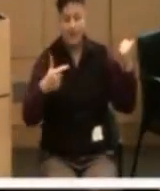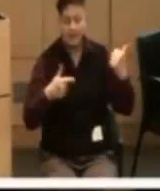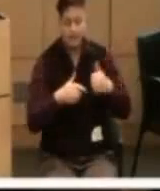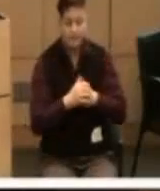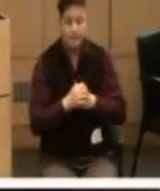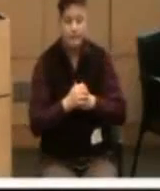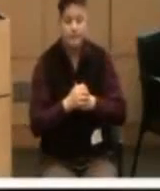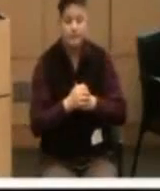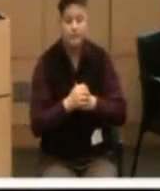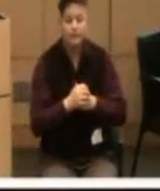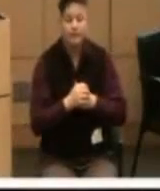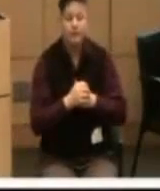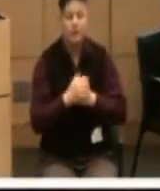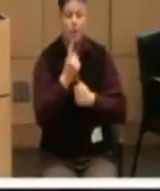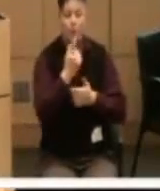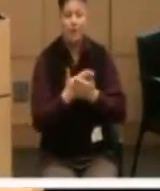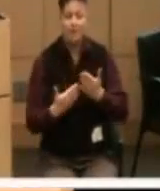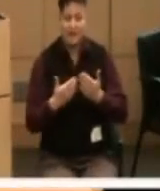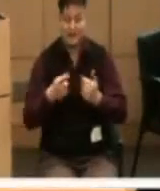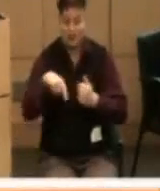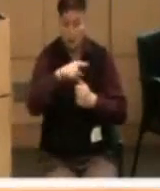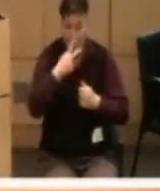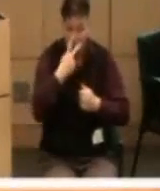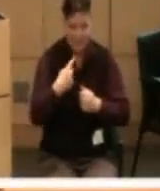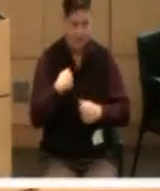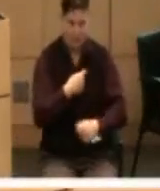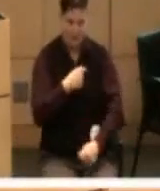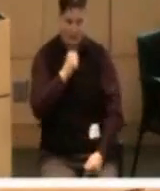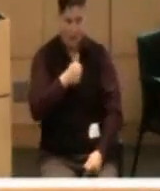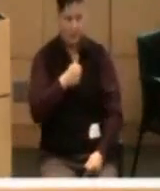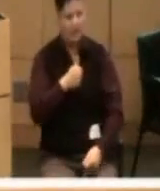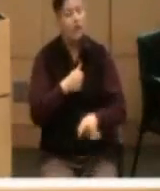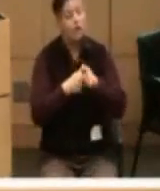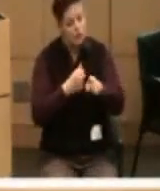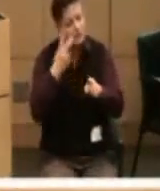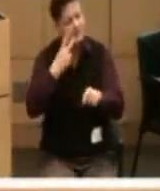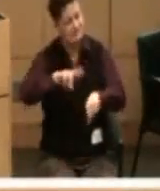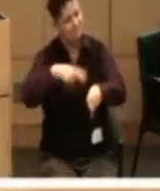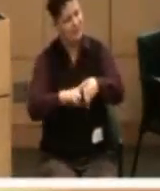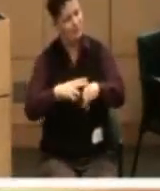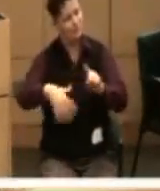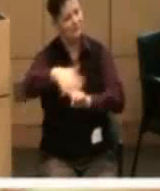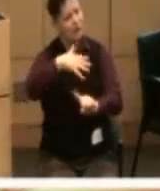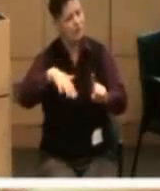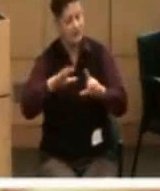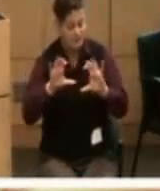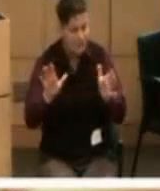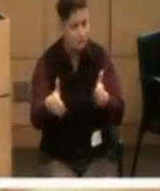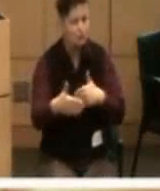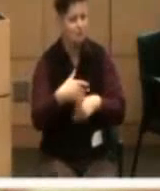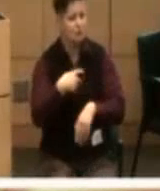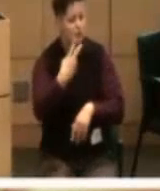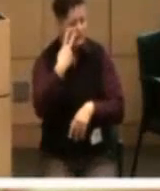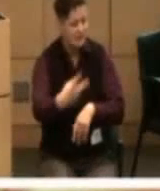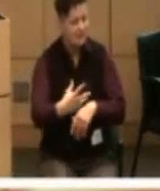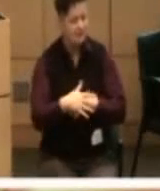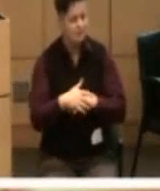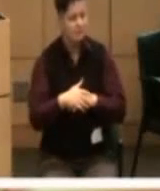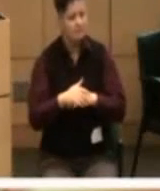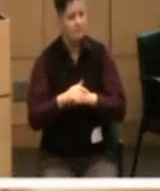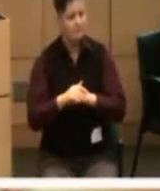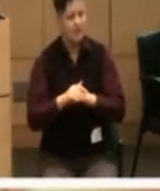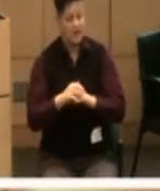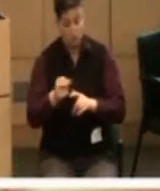to see that we don't, and that's the natural environment and what the family's capabilities are to